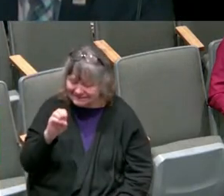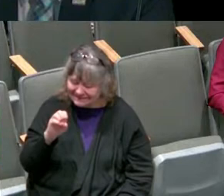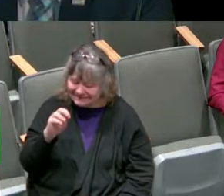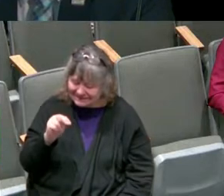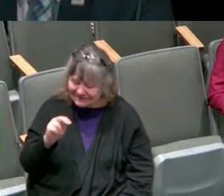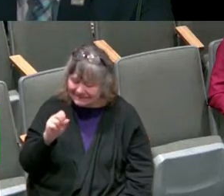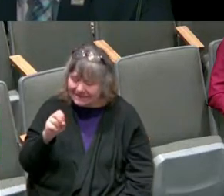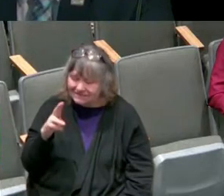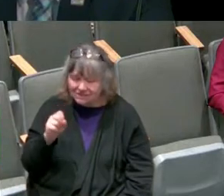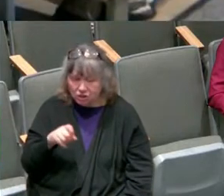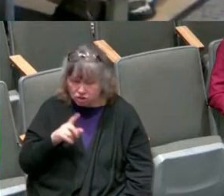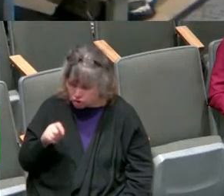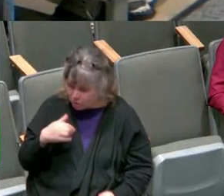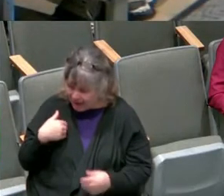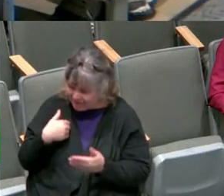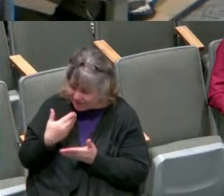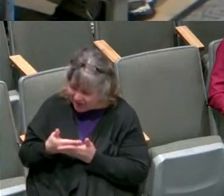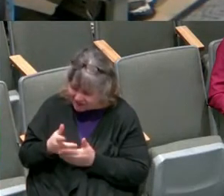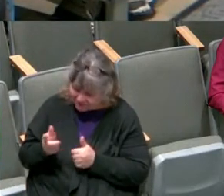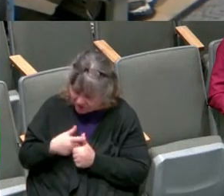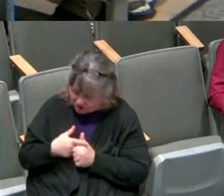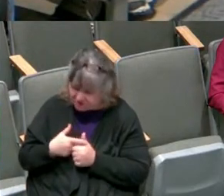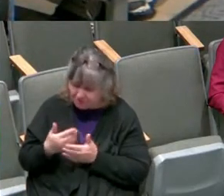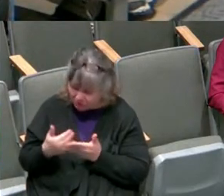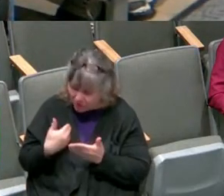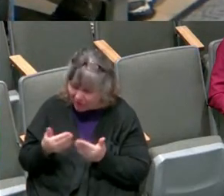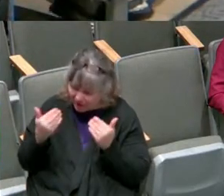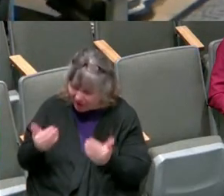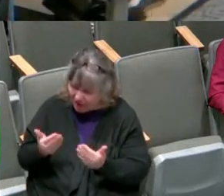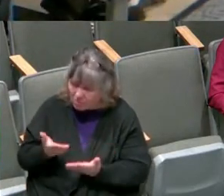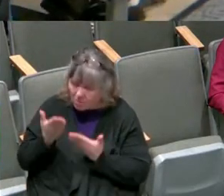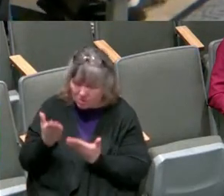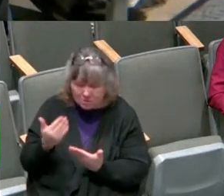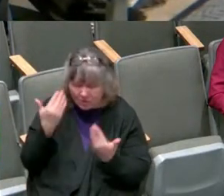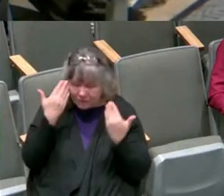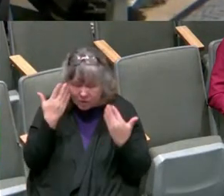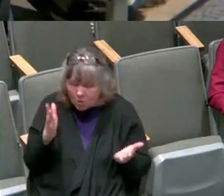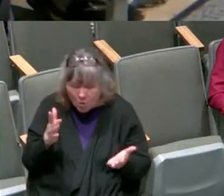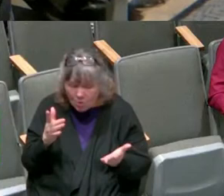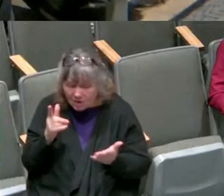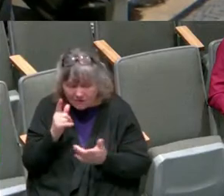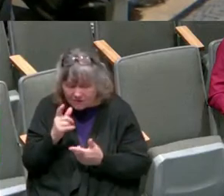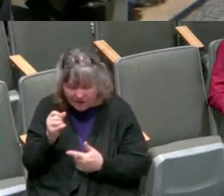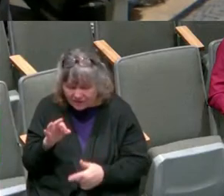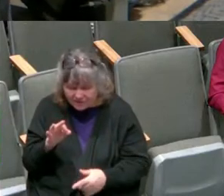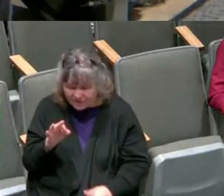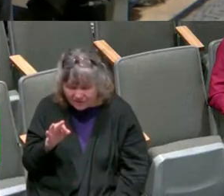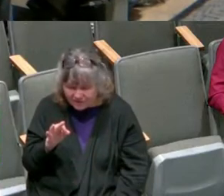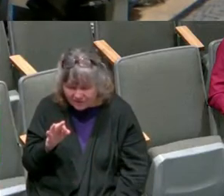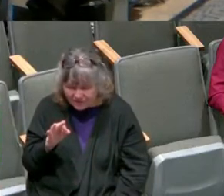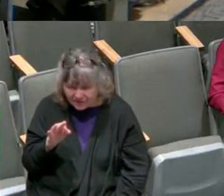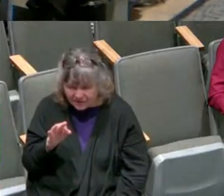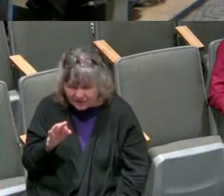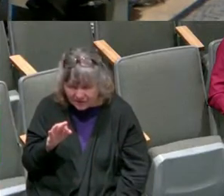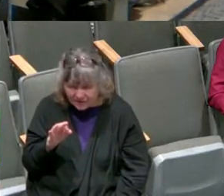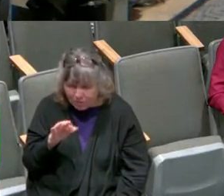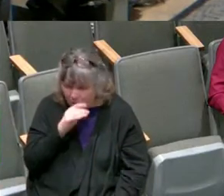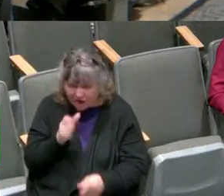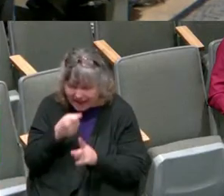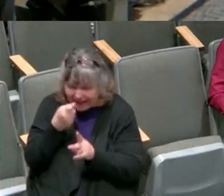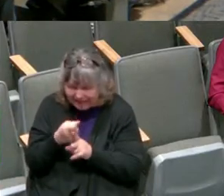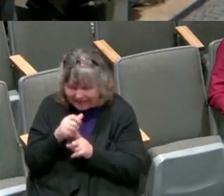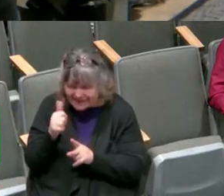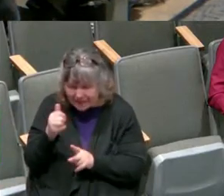shouldn't we get the the facts first before we make a proposal that we don't know if we're in violation or we're hitting that 10